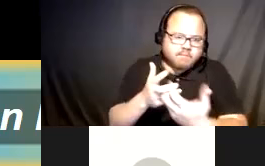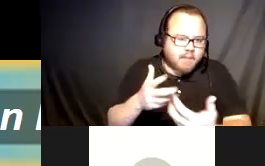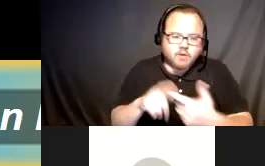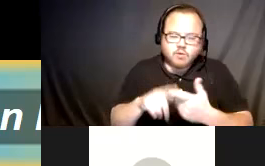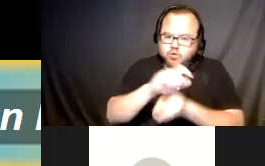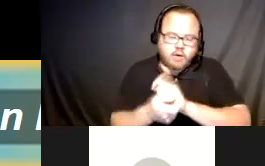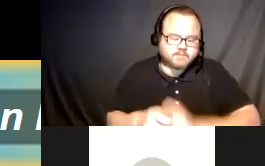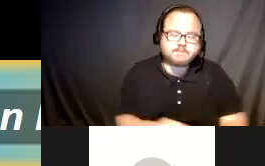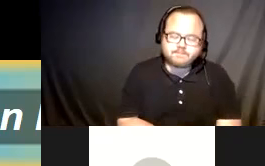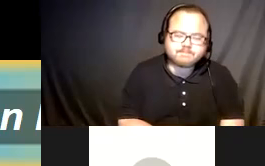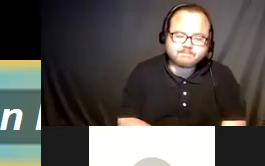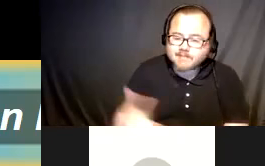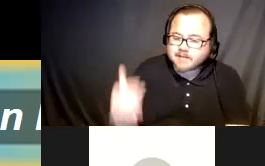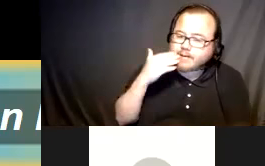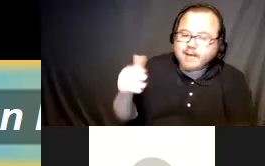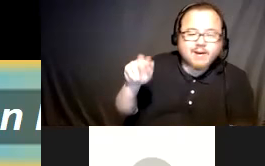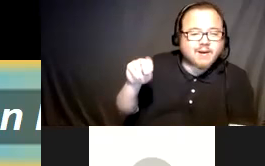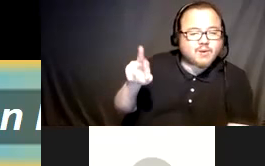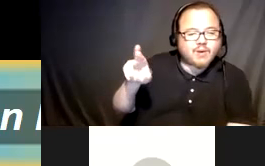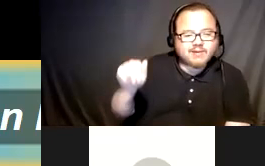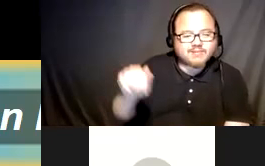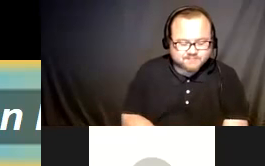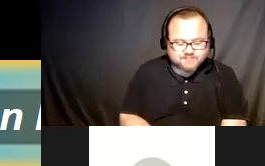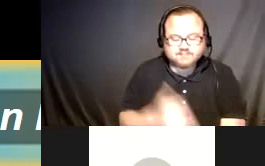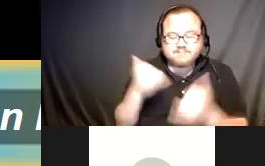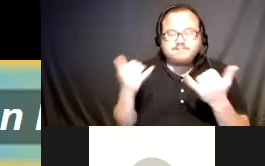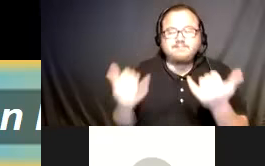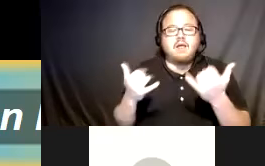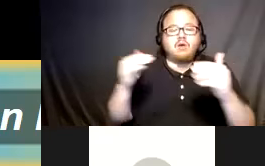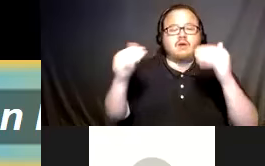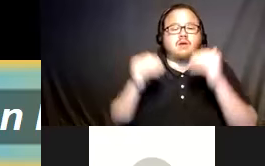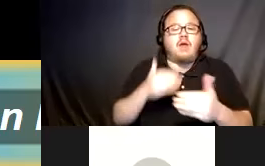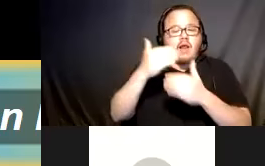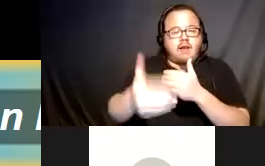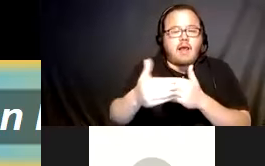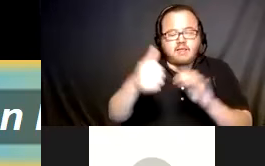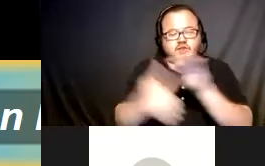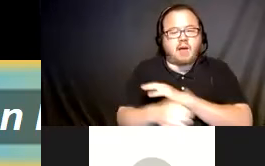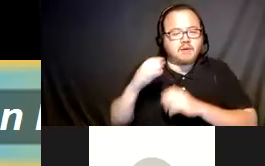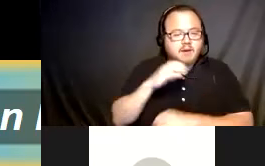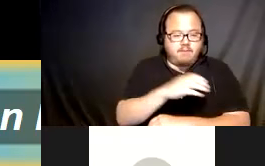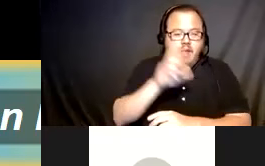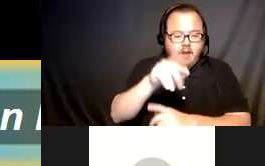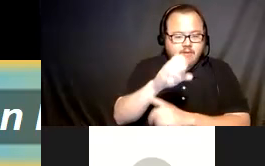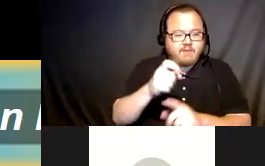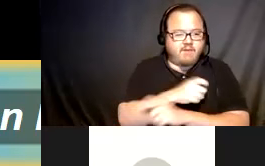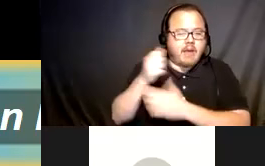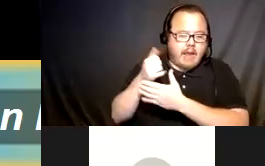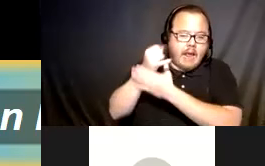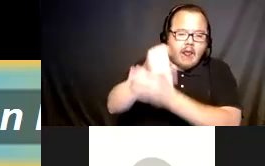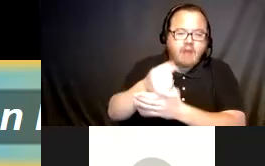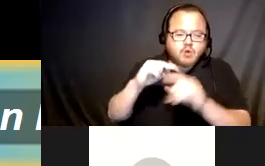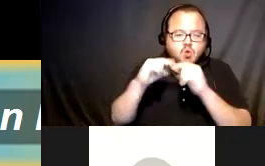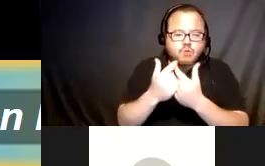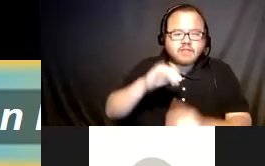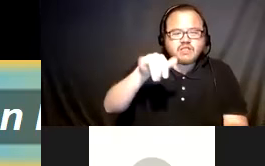All right, thank you, Andrea. We are now going to move into our next subcommittee update, which is from the intervention group, and we have Jim